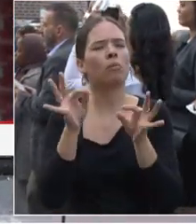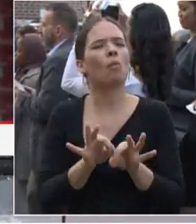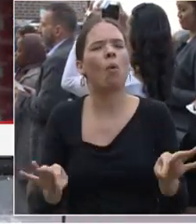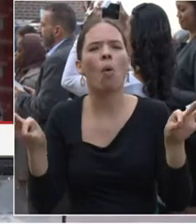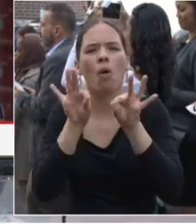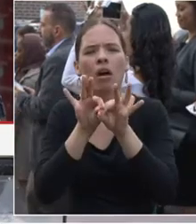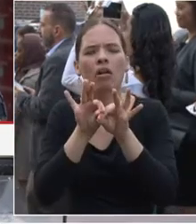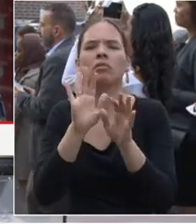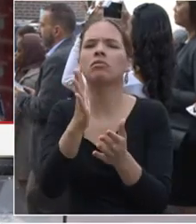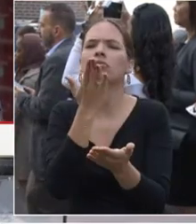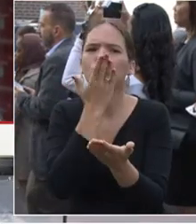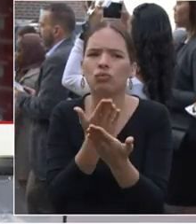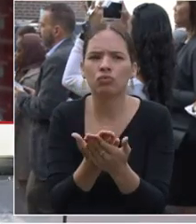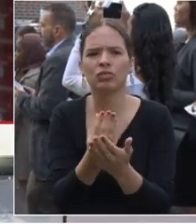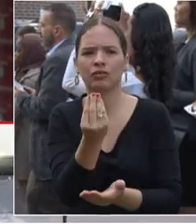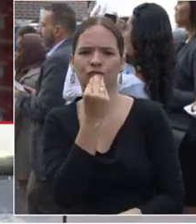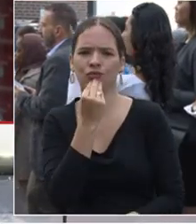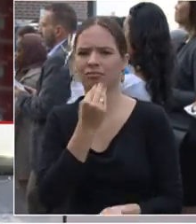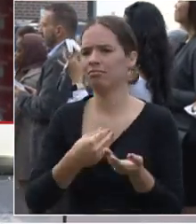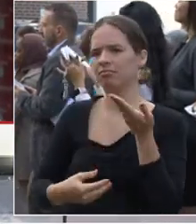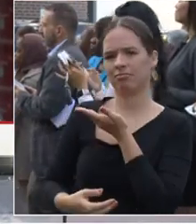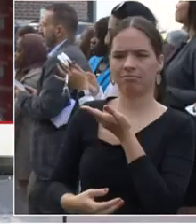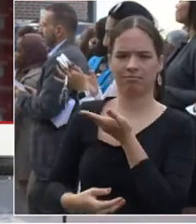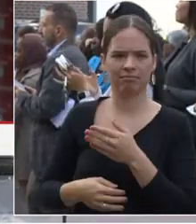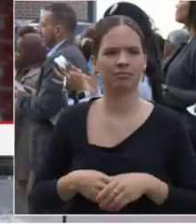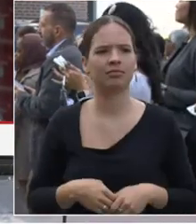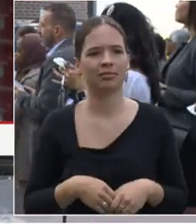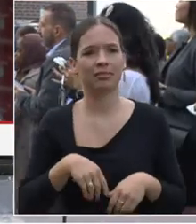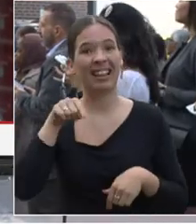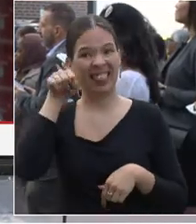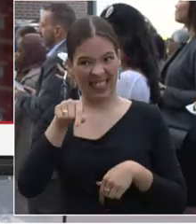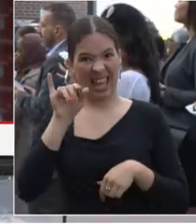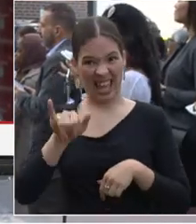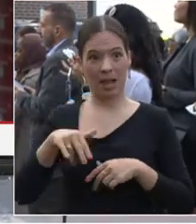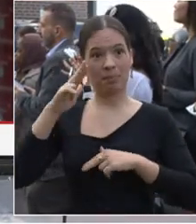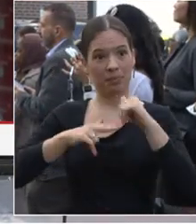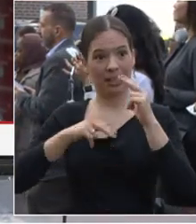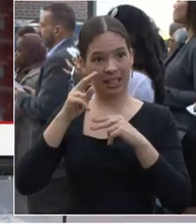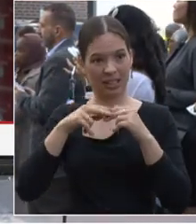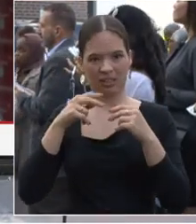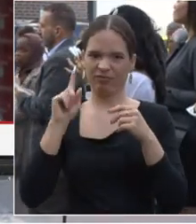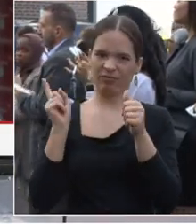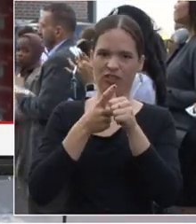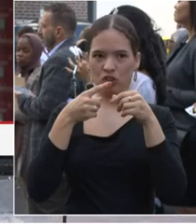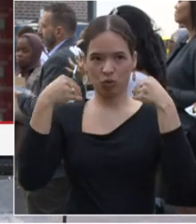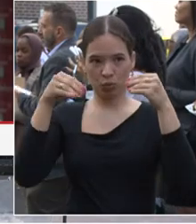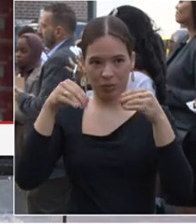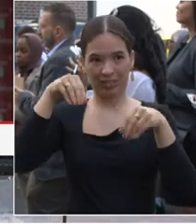And that's what this building behind me, Lidl's first store in Washington, D.C., is all about.